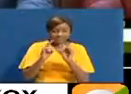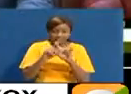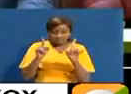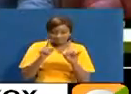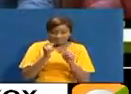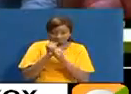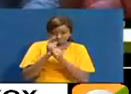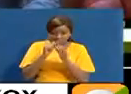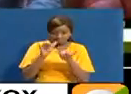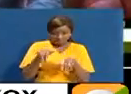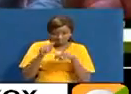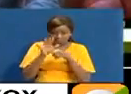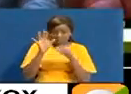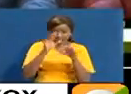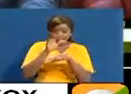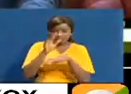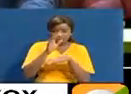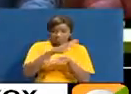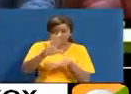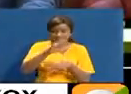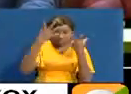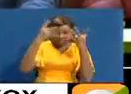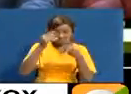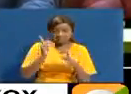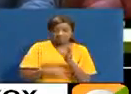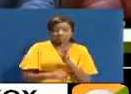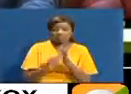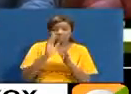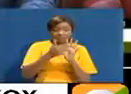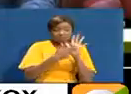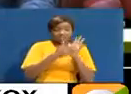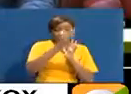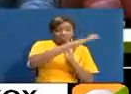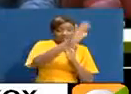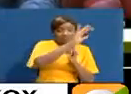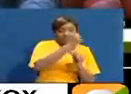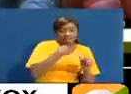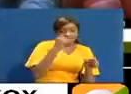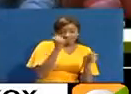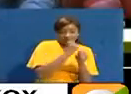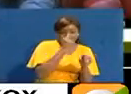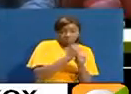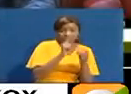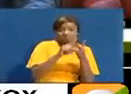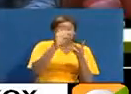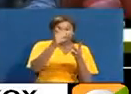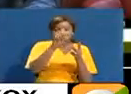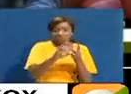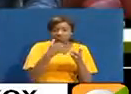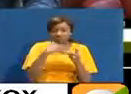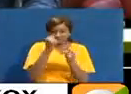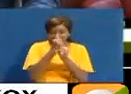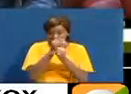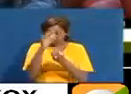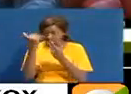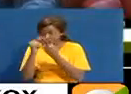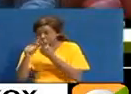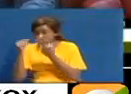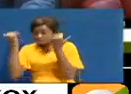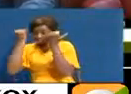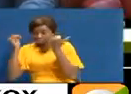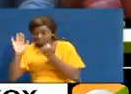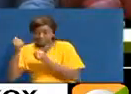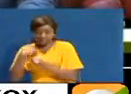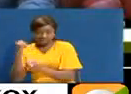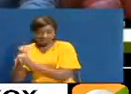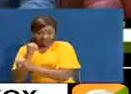Assembly decided. The whole question of separation of powers. Parliament has its functions, the executive has its functions, the judiciary has its